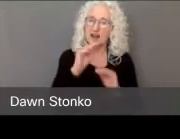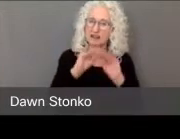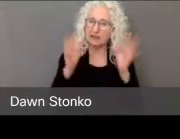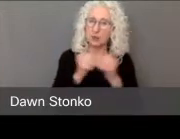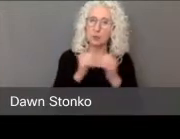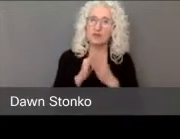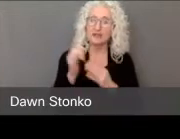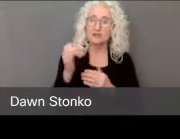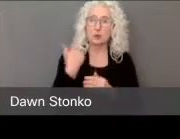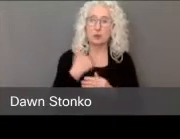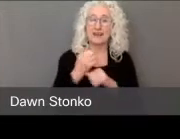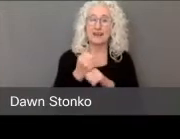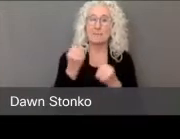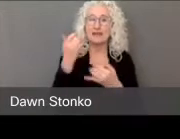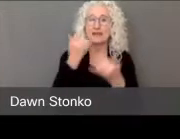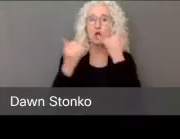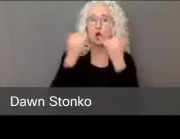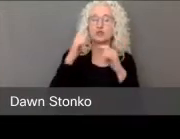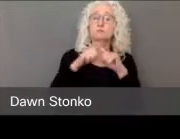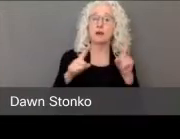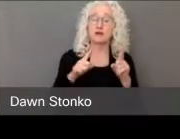lenders make the decision on whether it's forgivable.